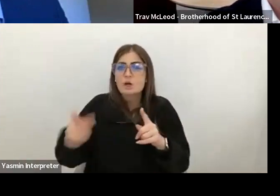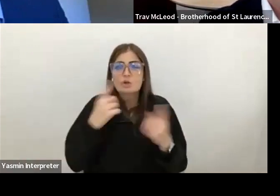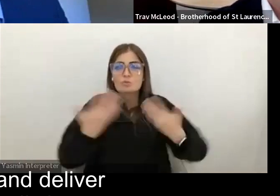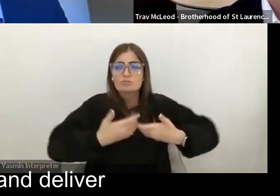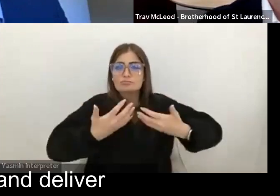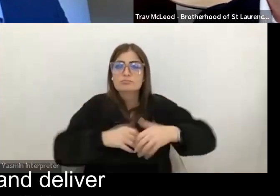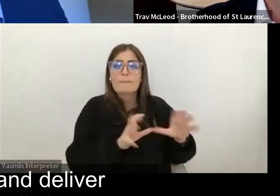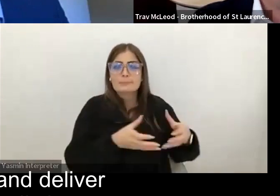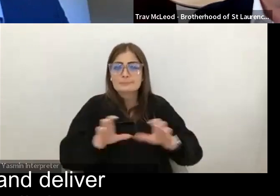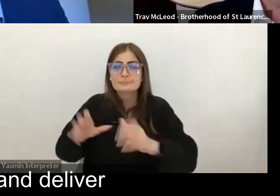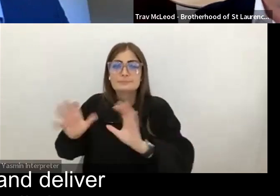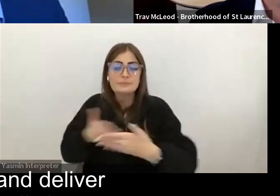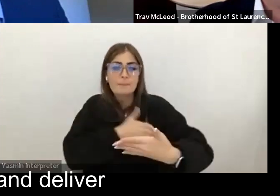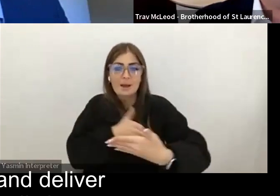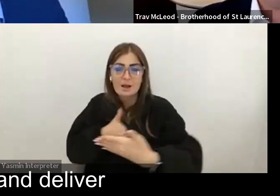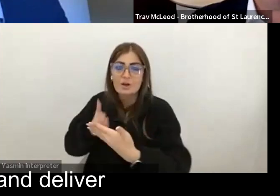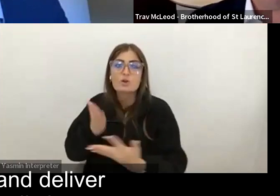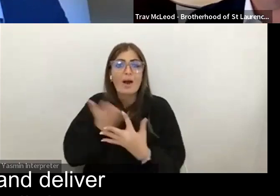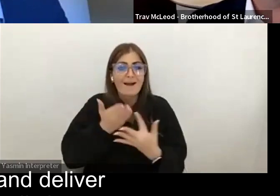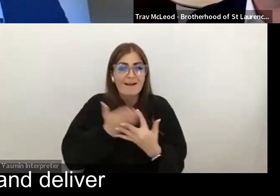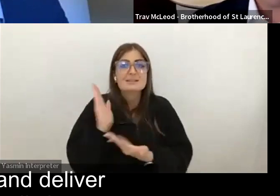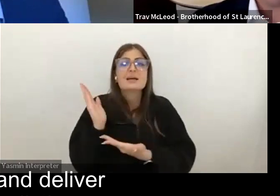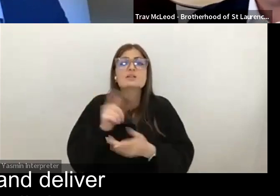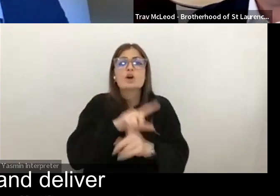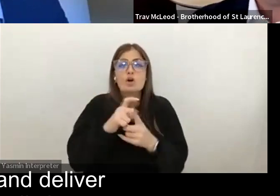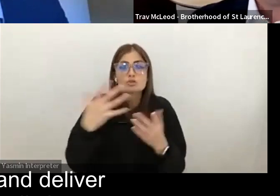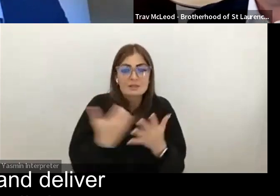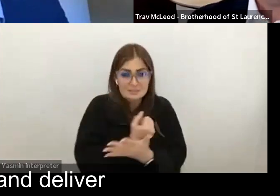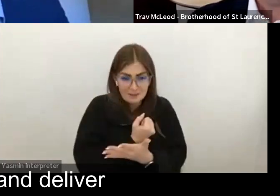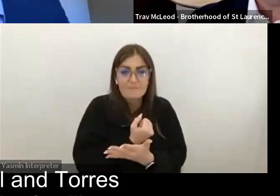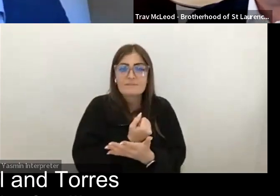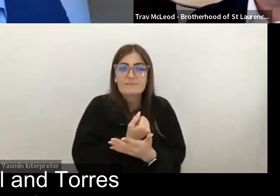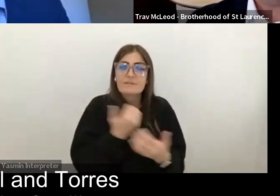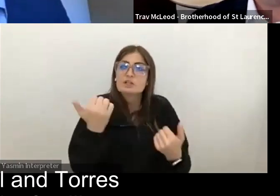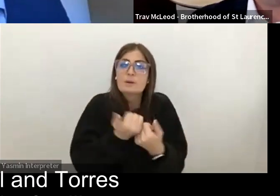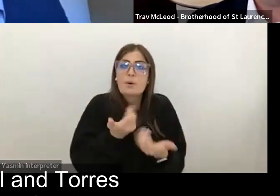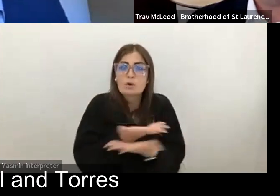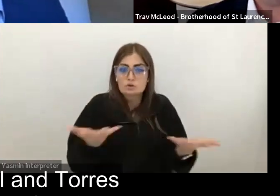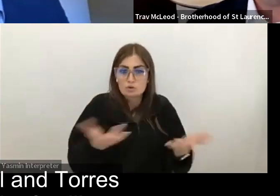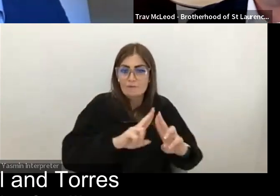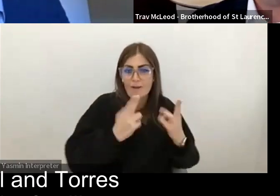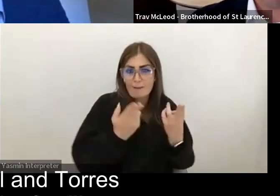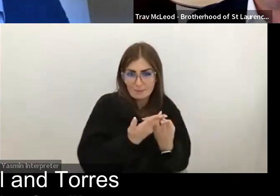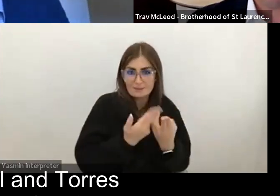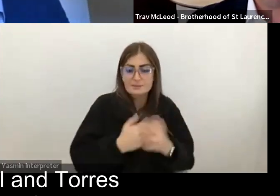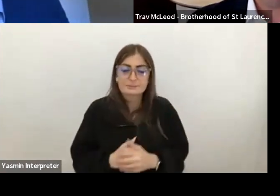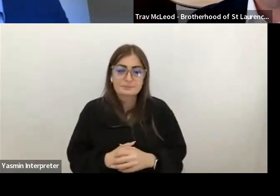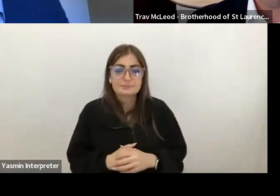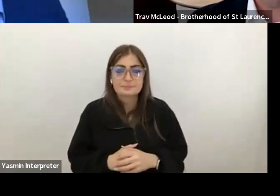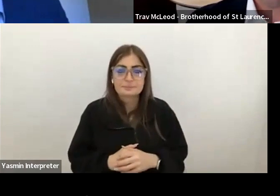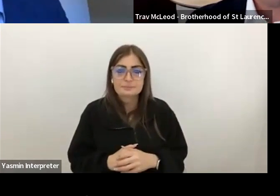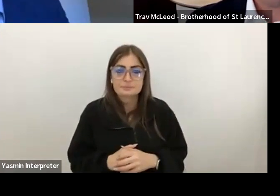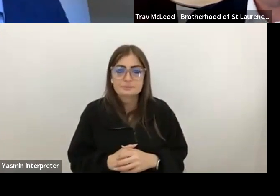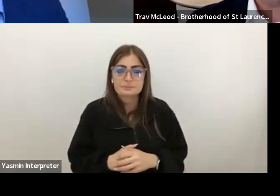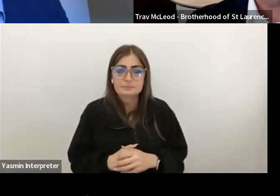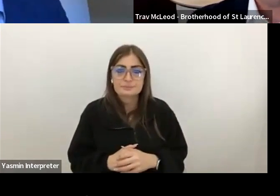barriers, to access and deliver culturally safe, holistic supports to Aboriginal and Torres Strait Islander families.